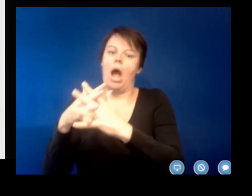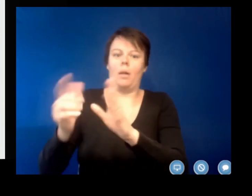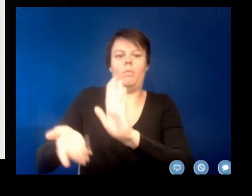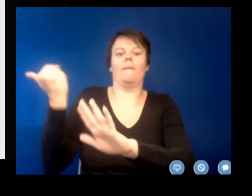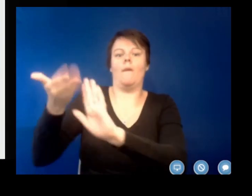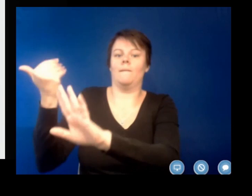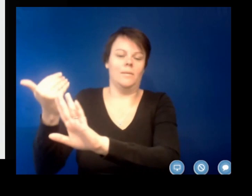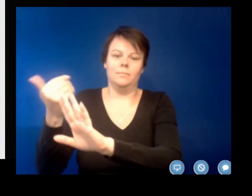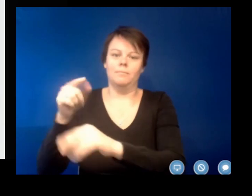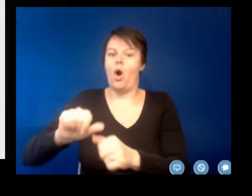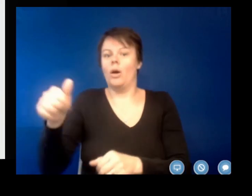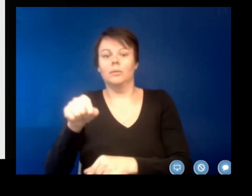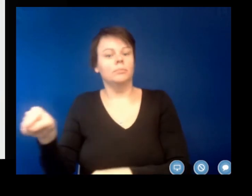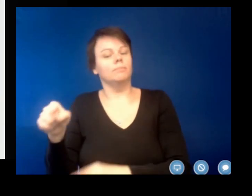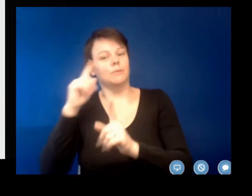communities as well.